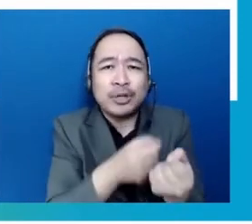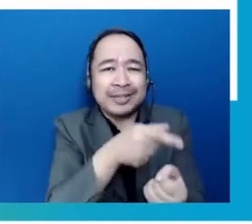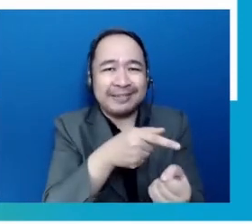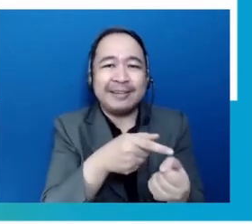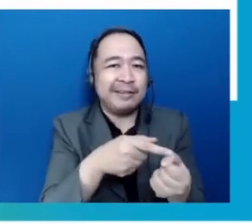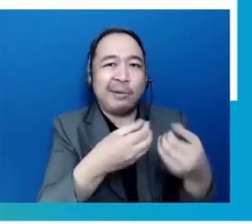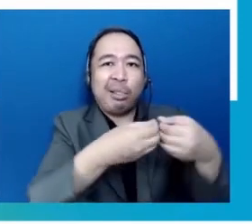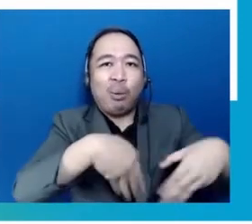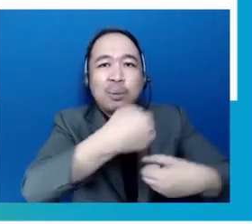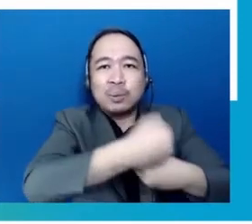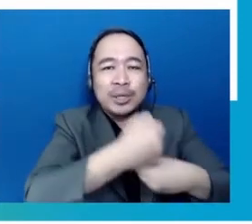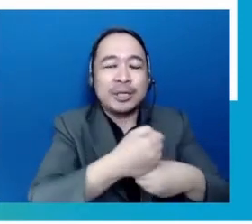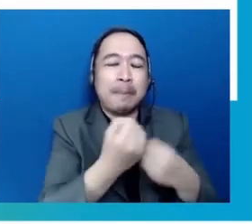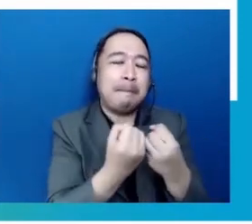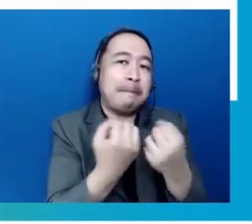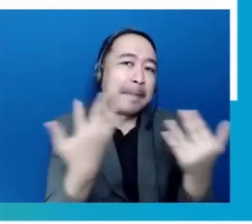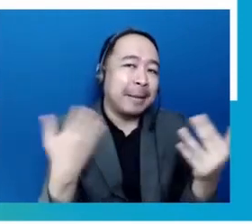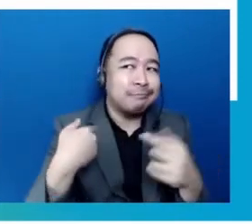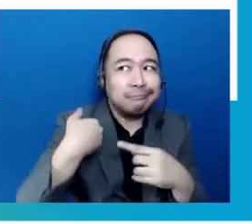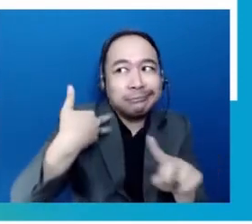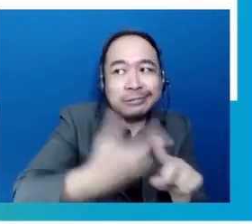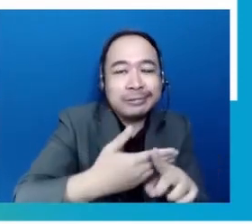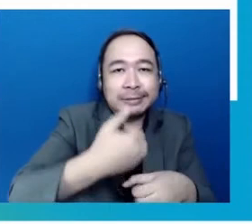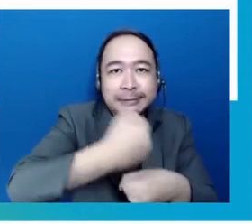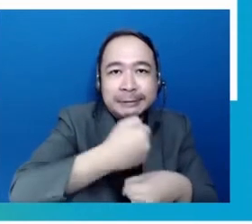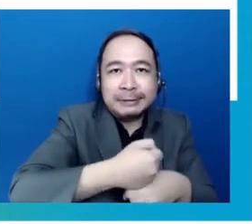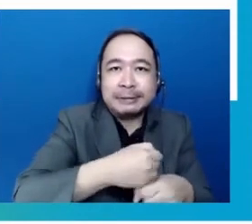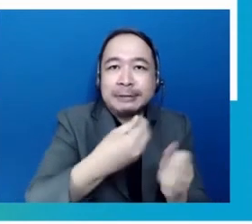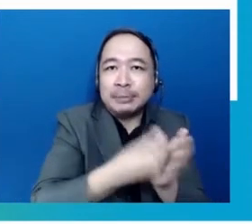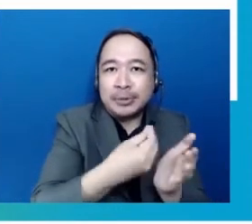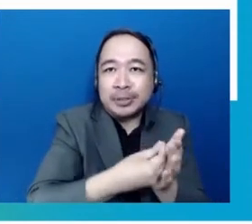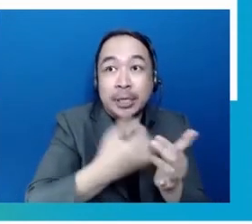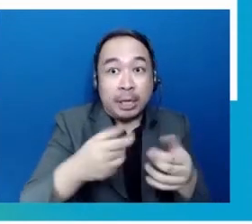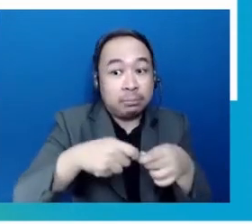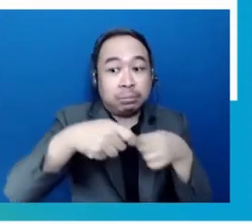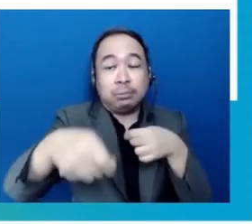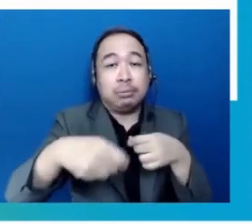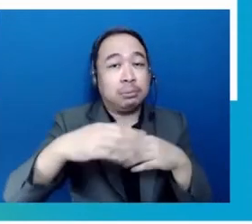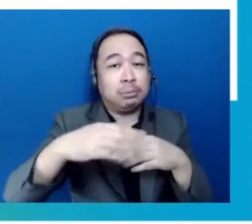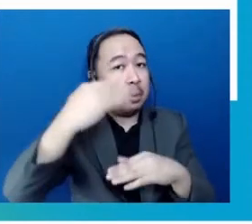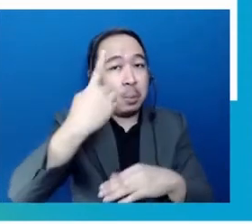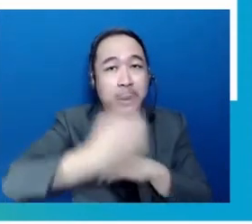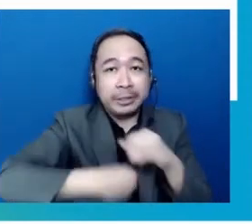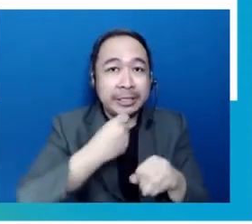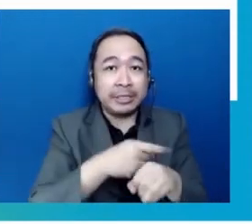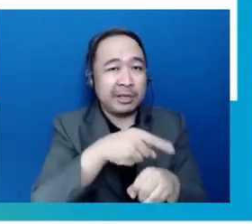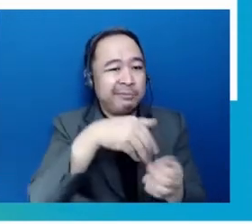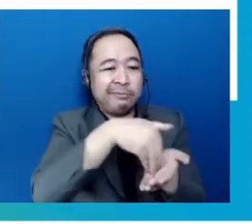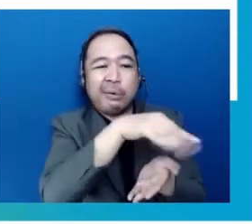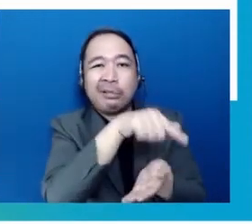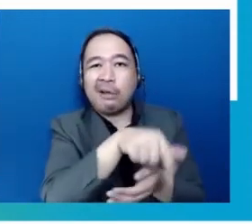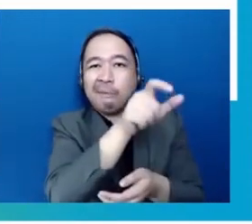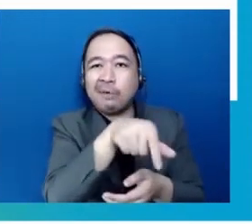for the number of months of their livelihood, which has now extended to over a year. And this displacement would not have happened if